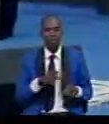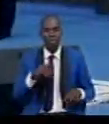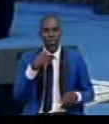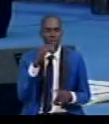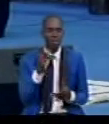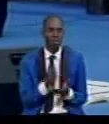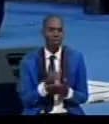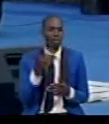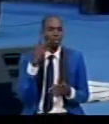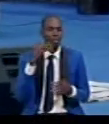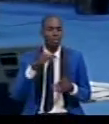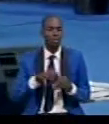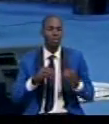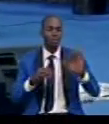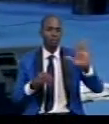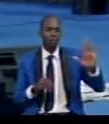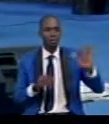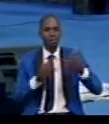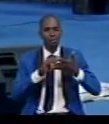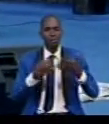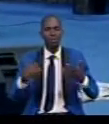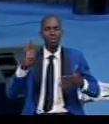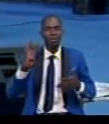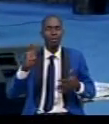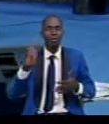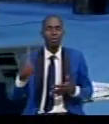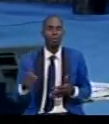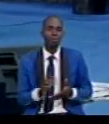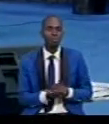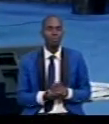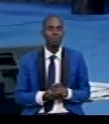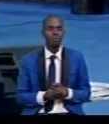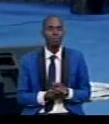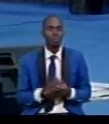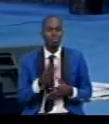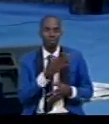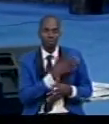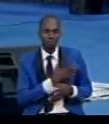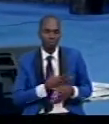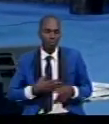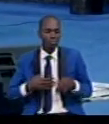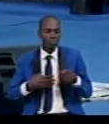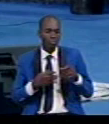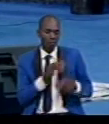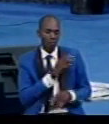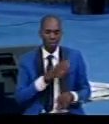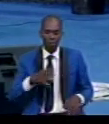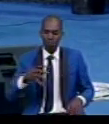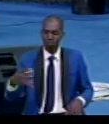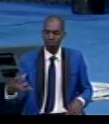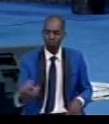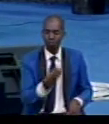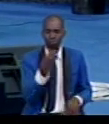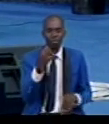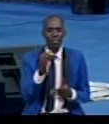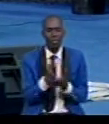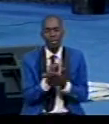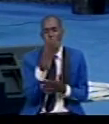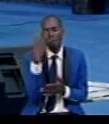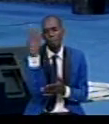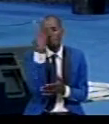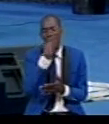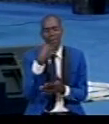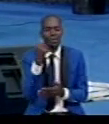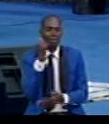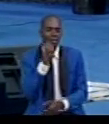verse 41, and he took the damsel by the hand and said